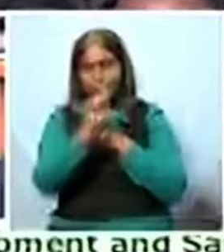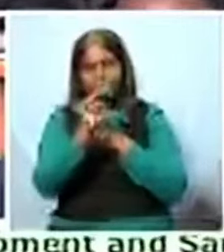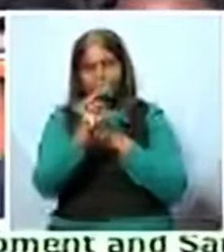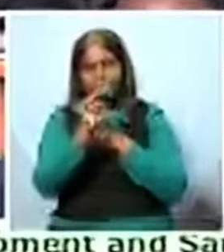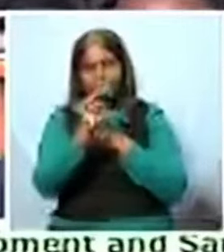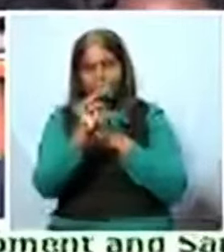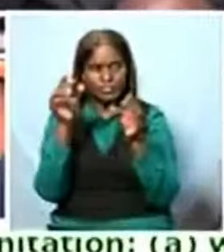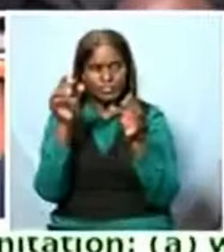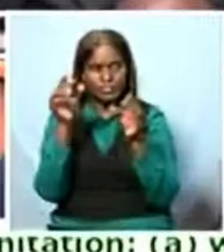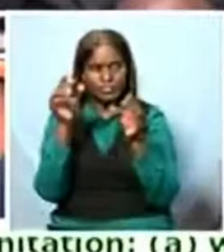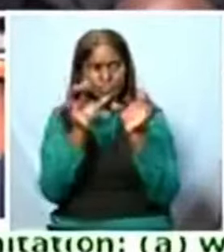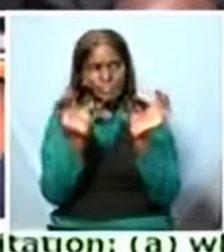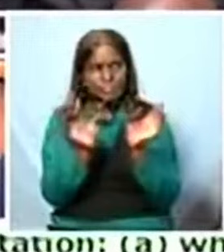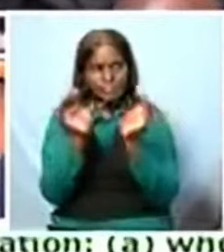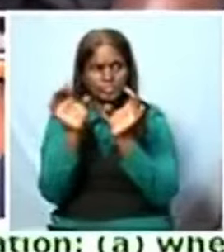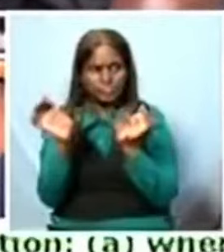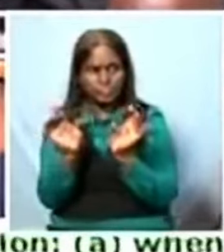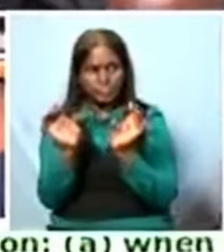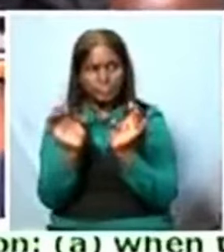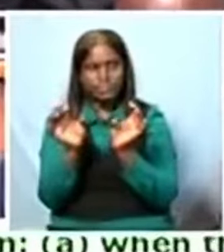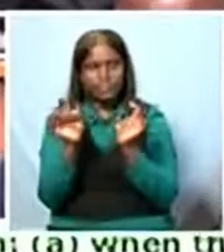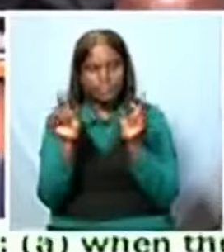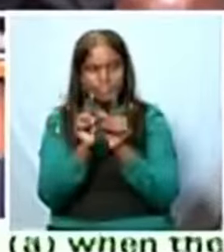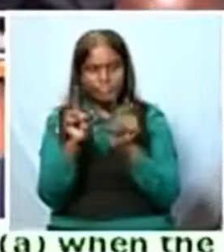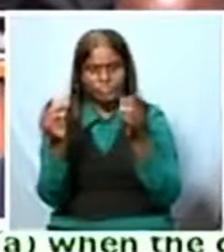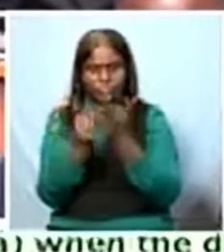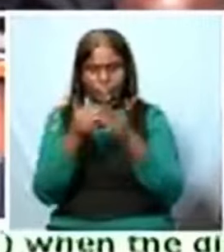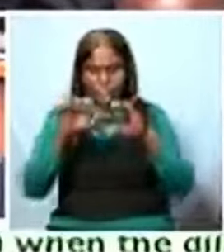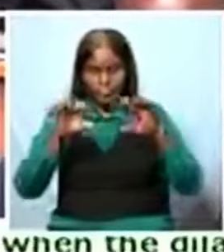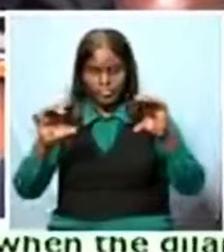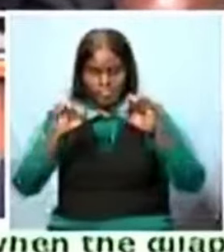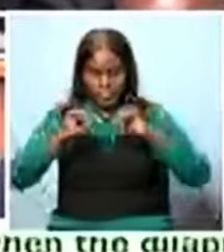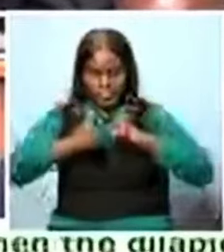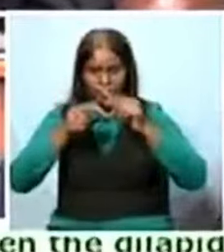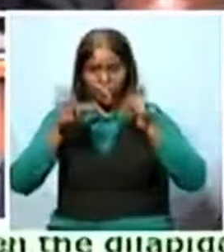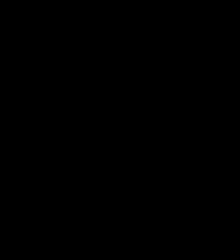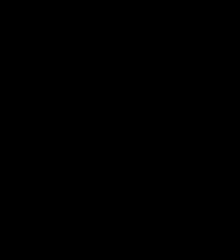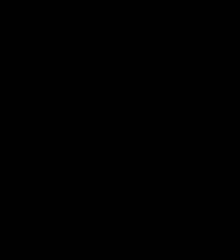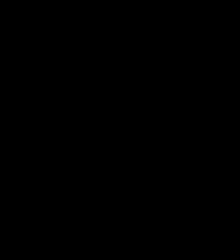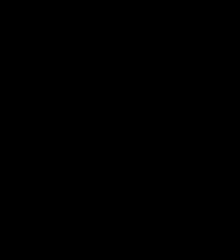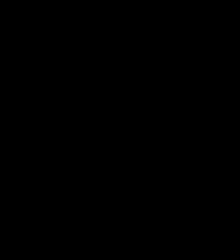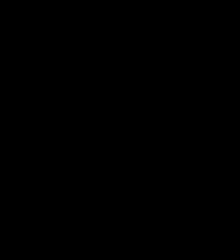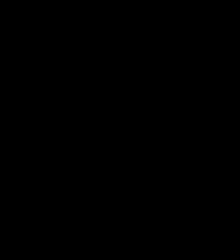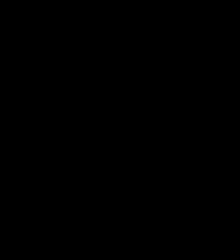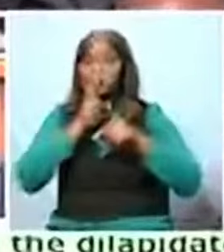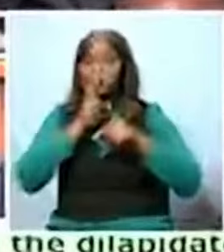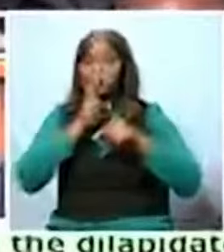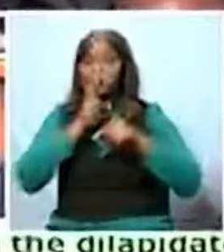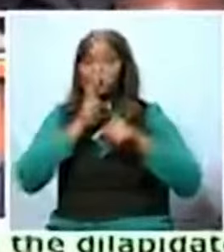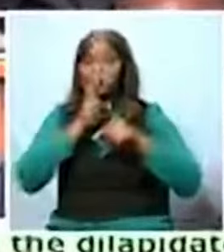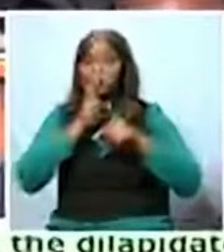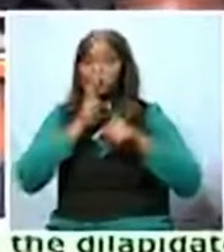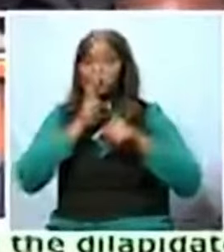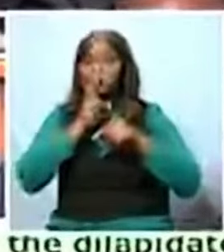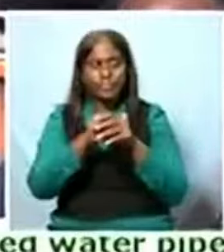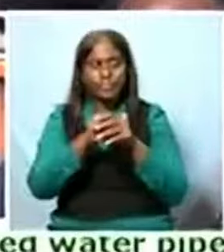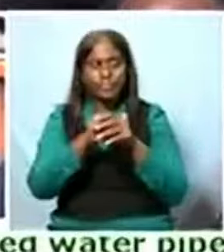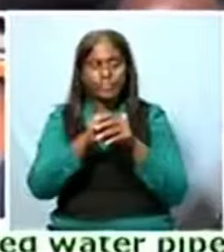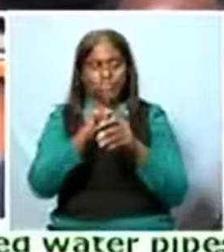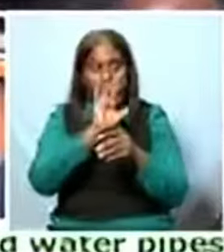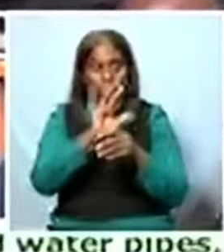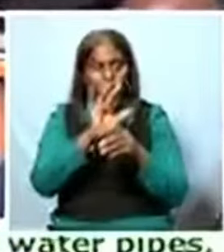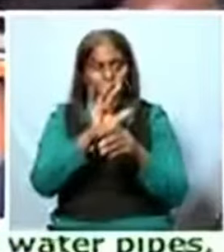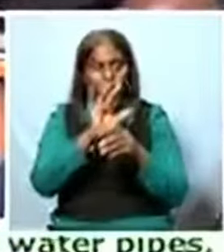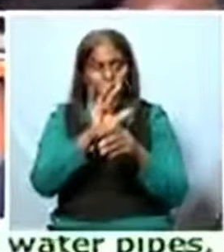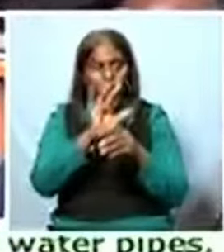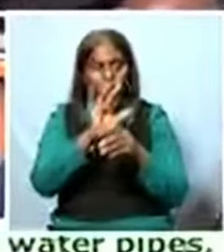the constituency get new pipes so that when the water tank is running into the